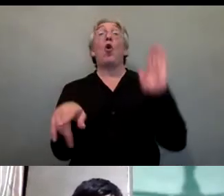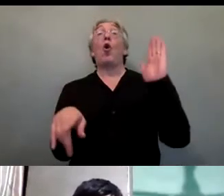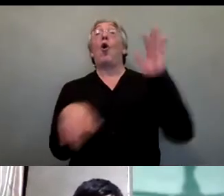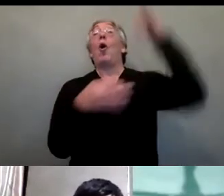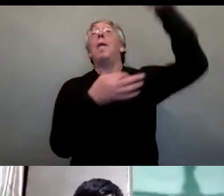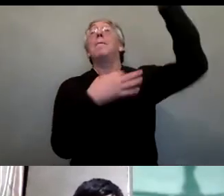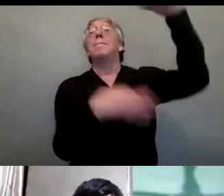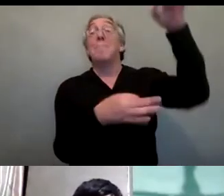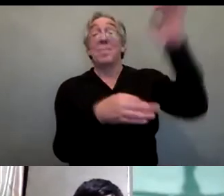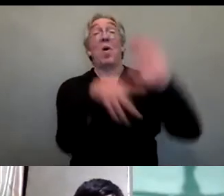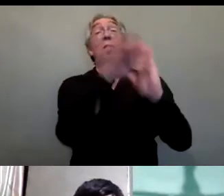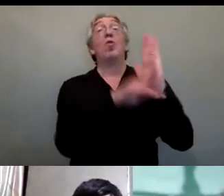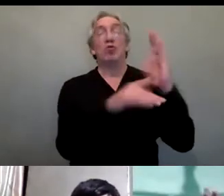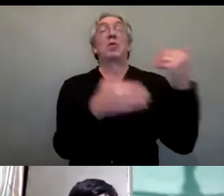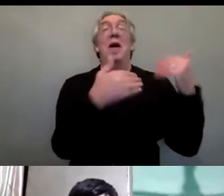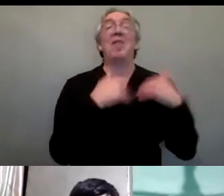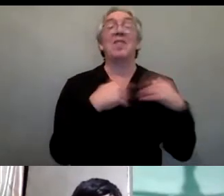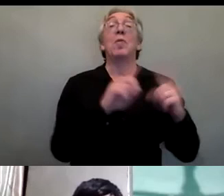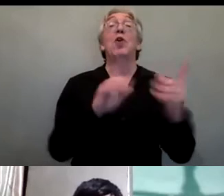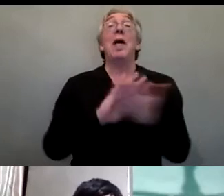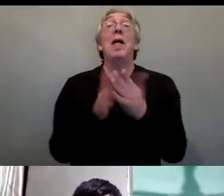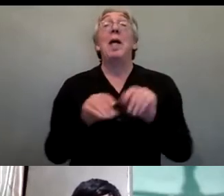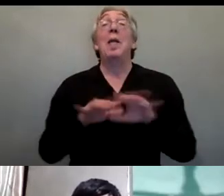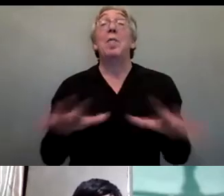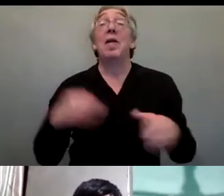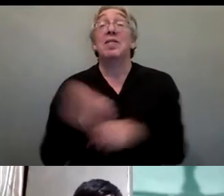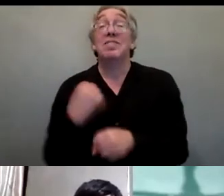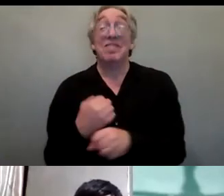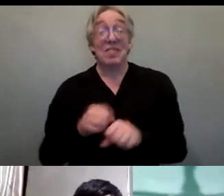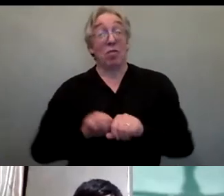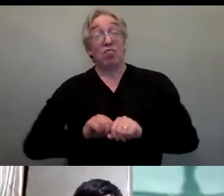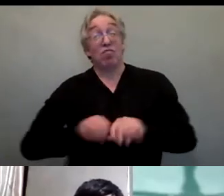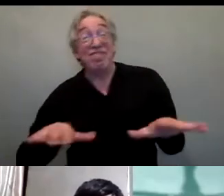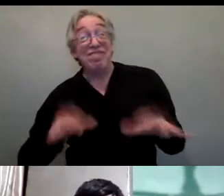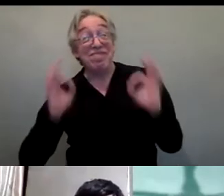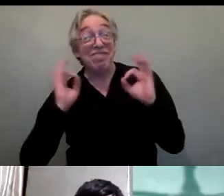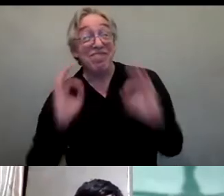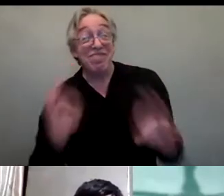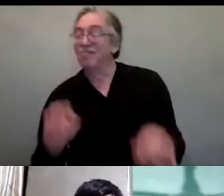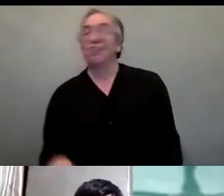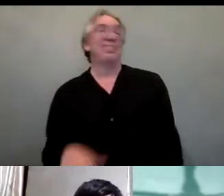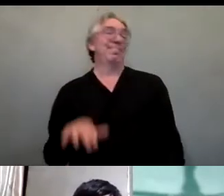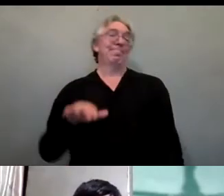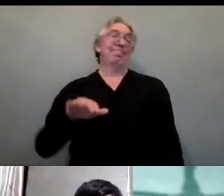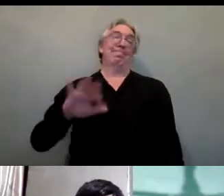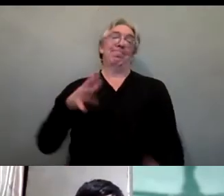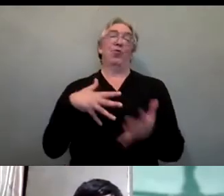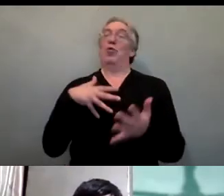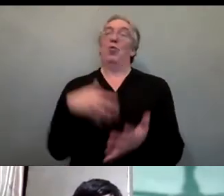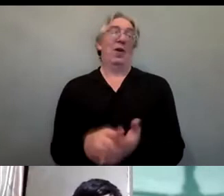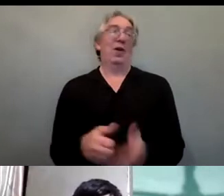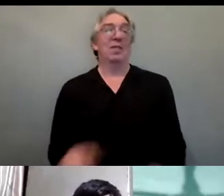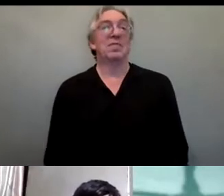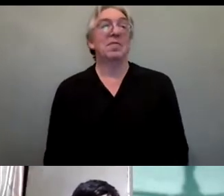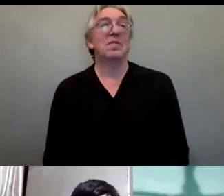but about 49% of countries around the world today have such policies in place and starting